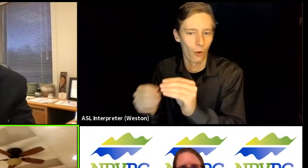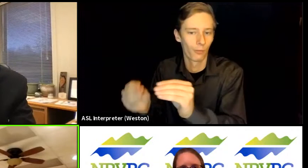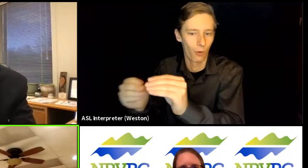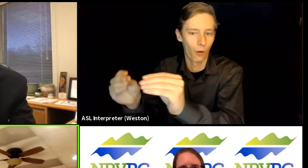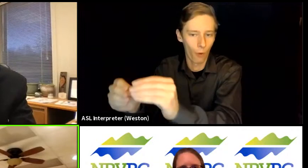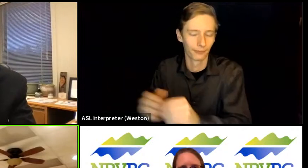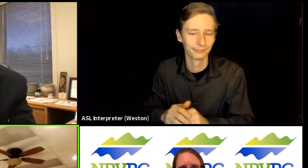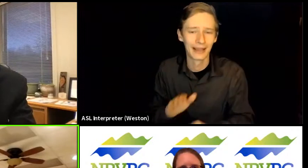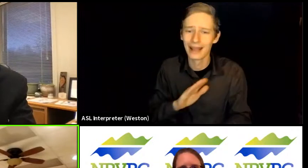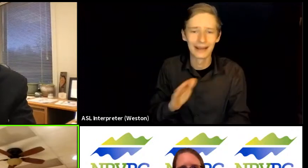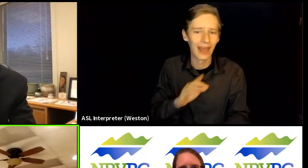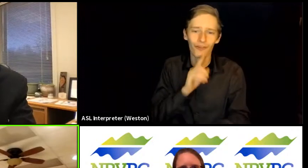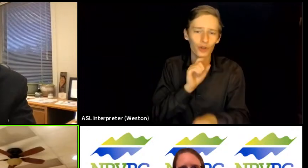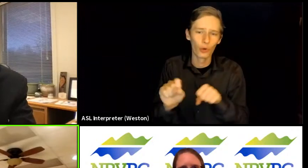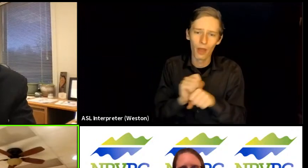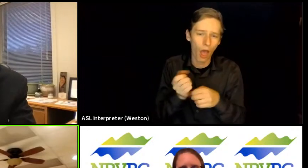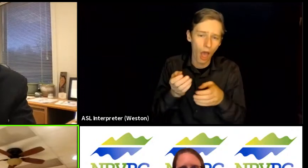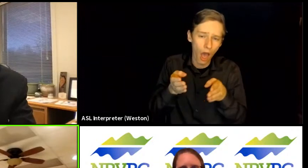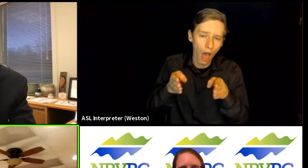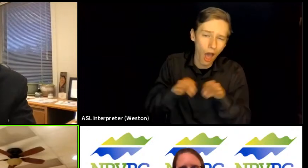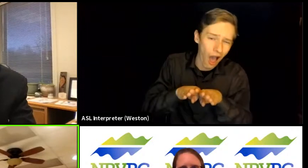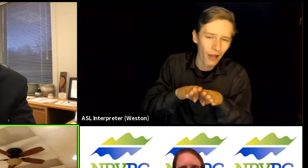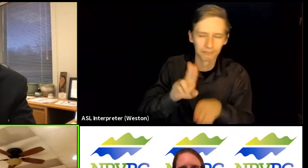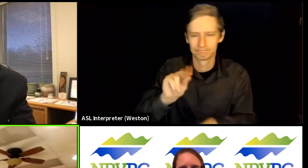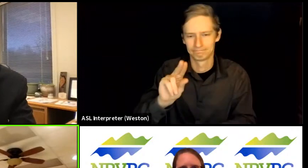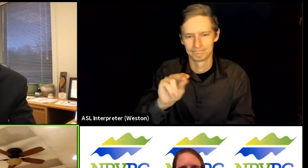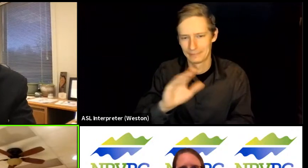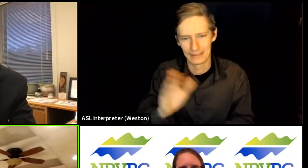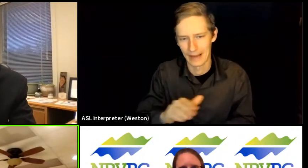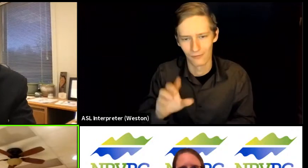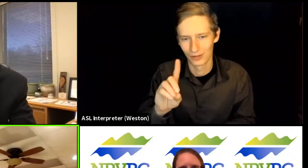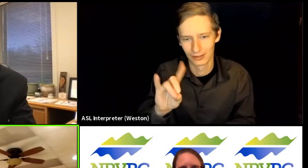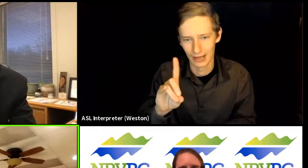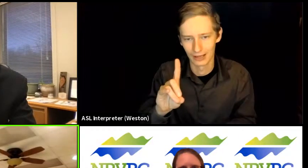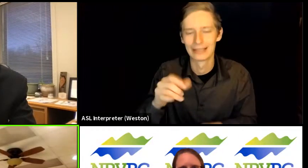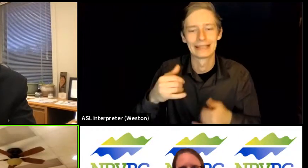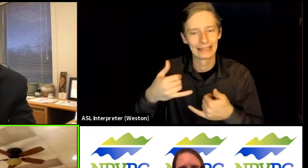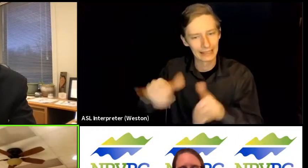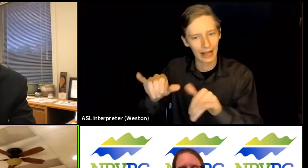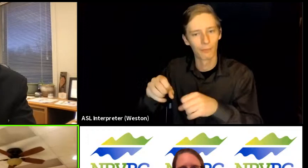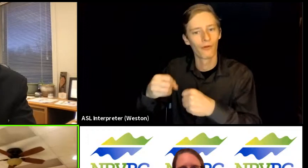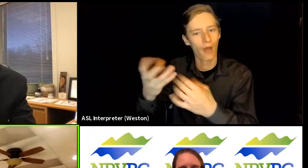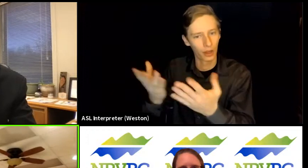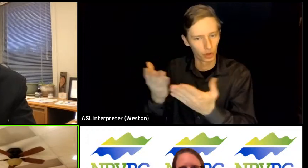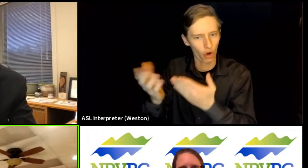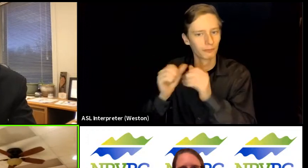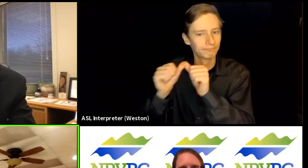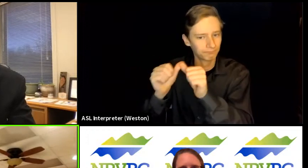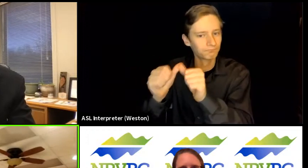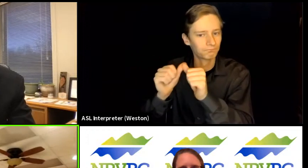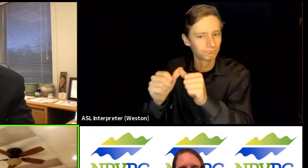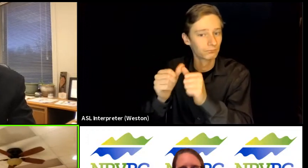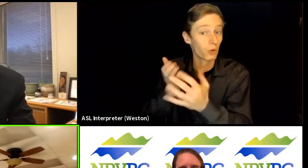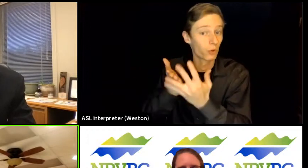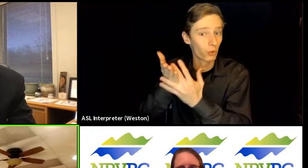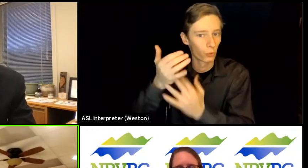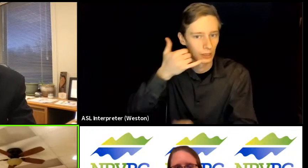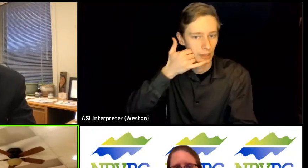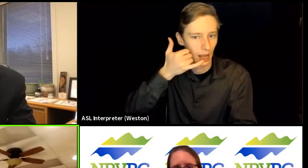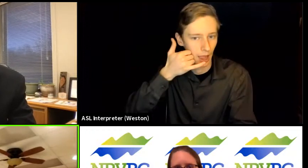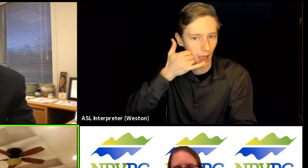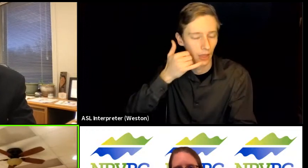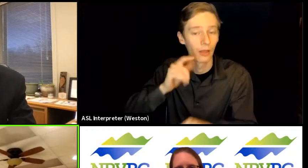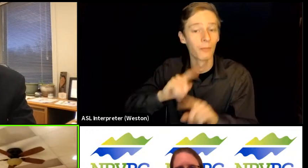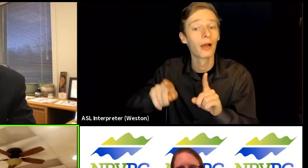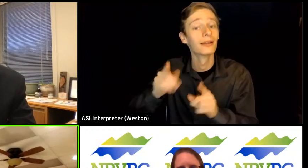our doors and we were able to provide services in our facilities, we did a lot through telehealth, but individuals need to come in